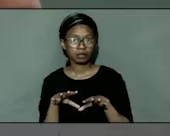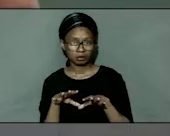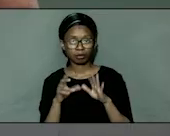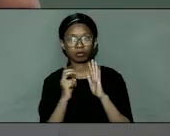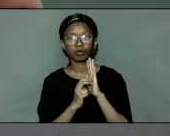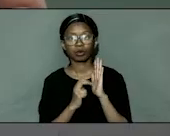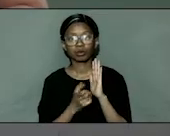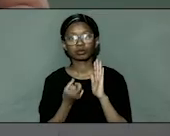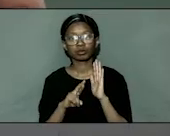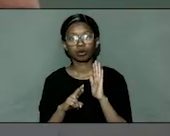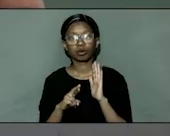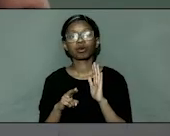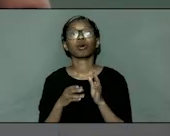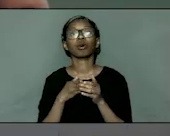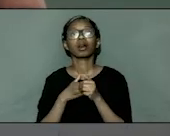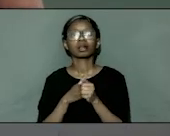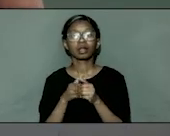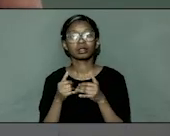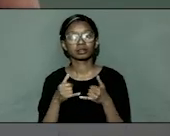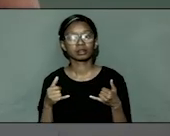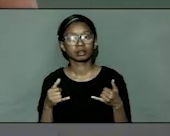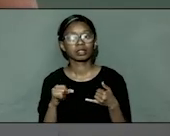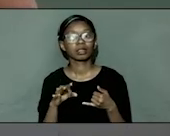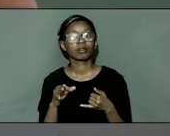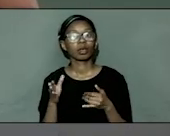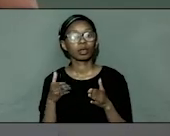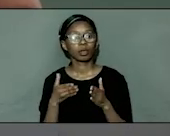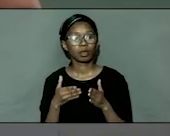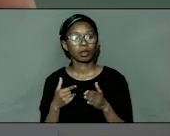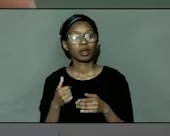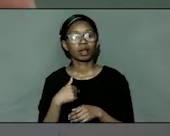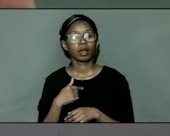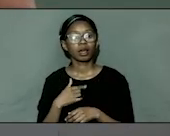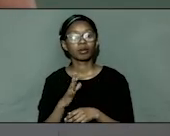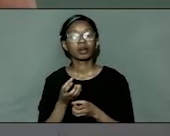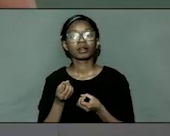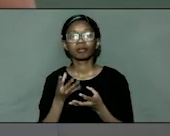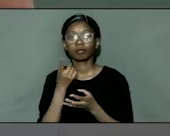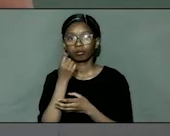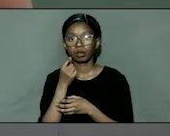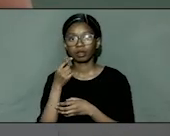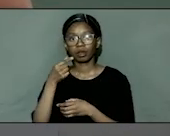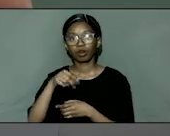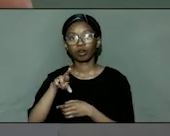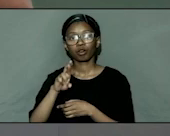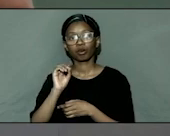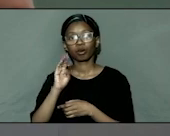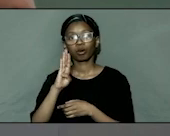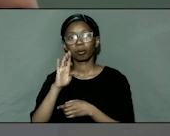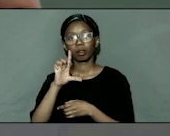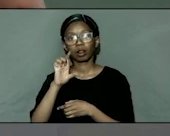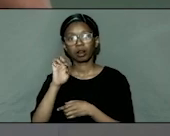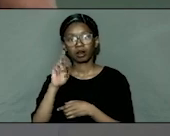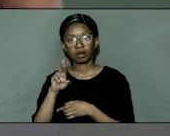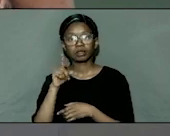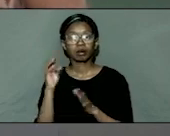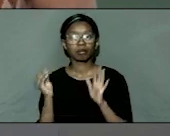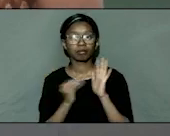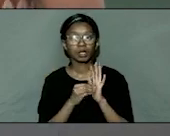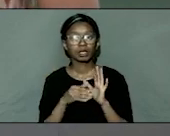If not, I will give it to Mr. Hrobla and then he will post it in the group.